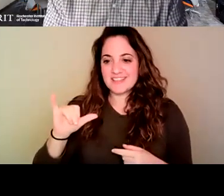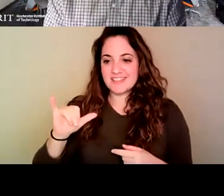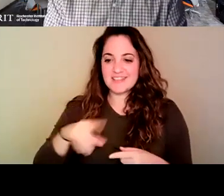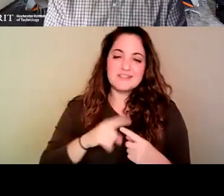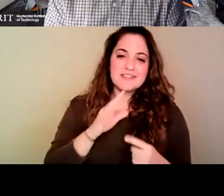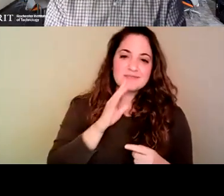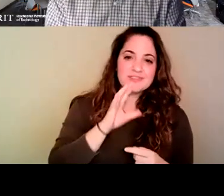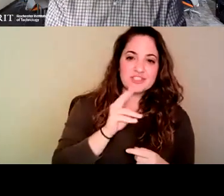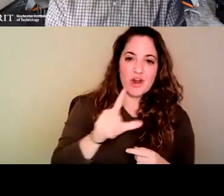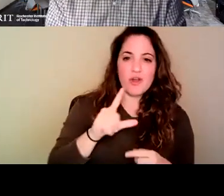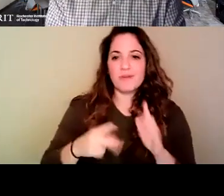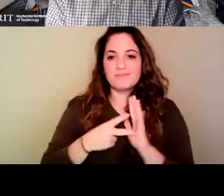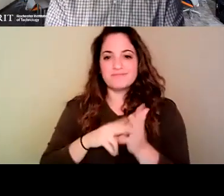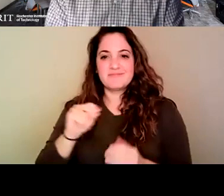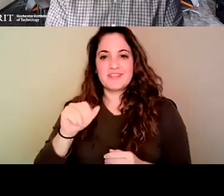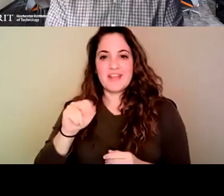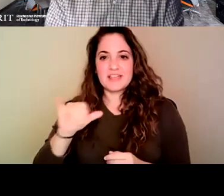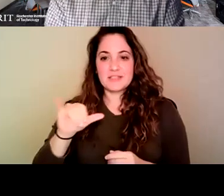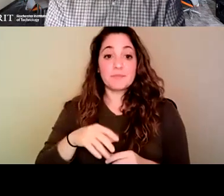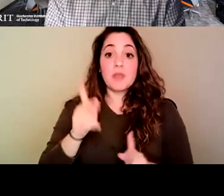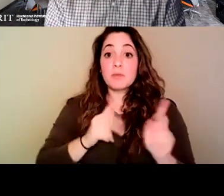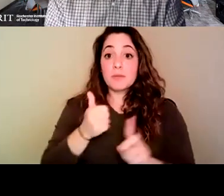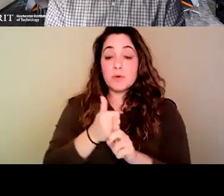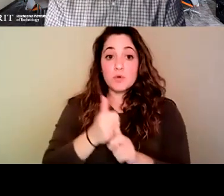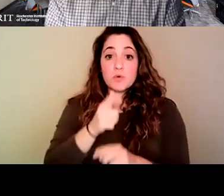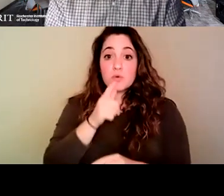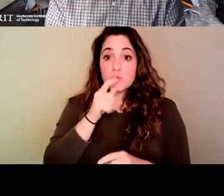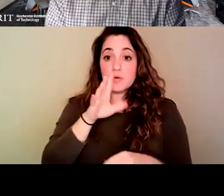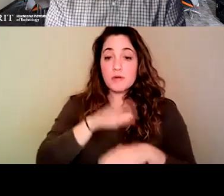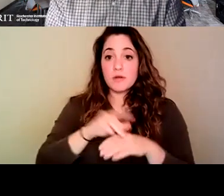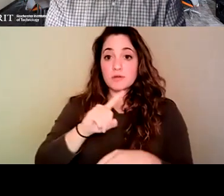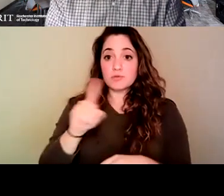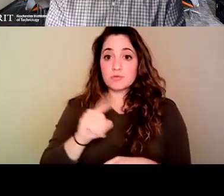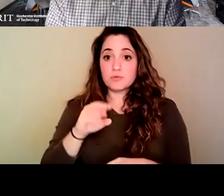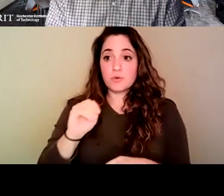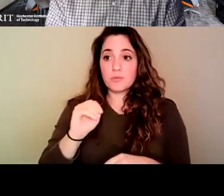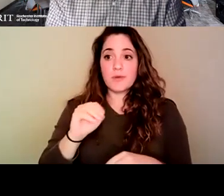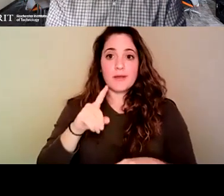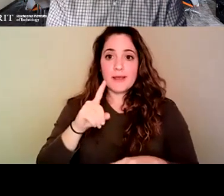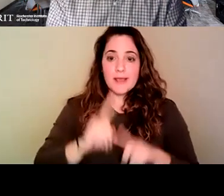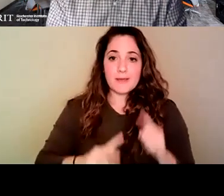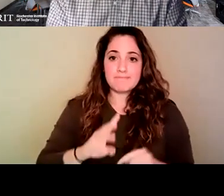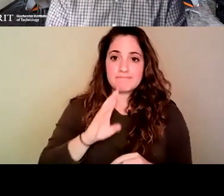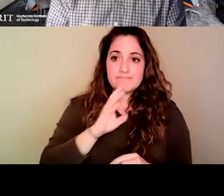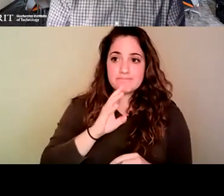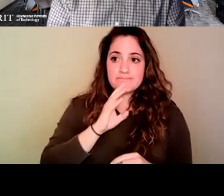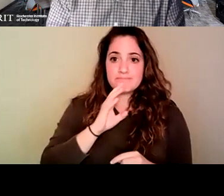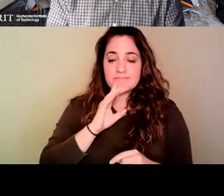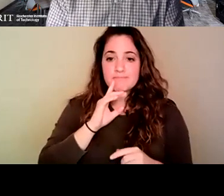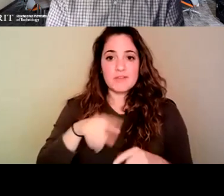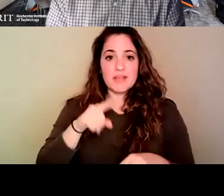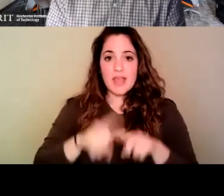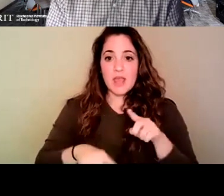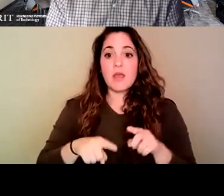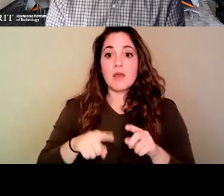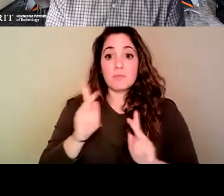Zoom webinar platform attendees will not be able to interact via video or audio. Only panelists will be broadcasting via